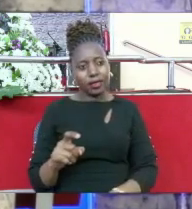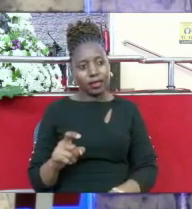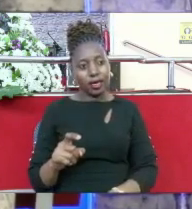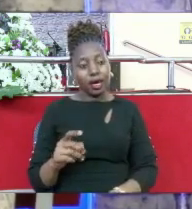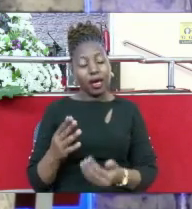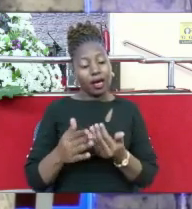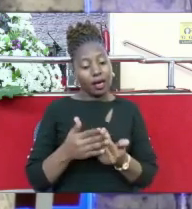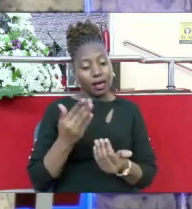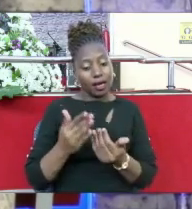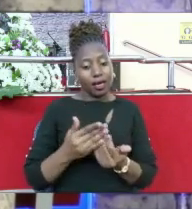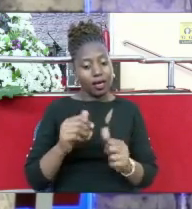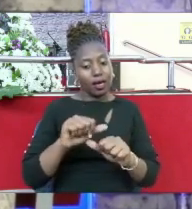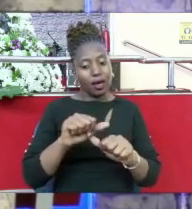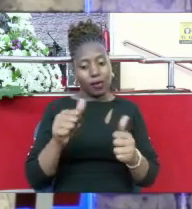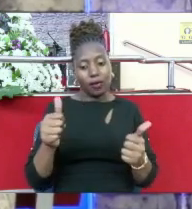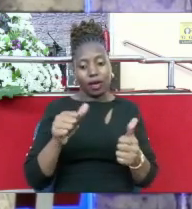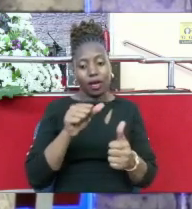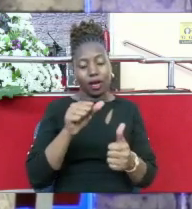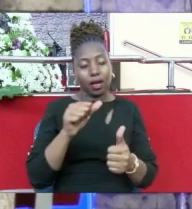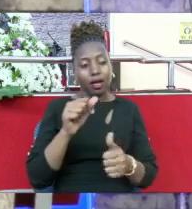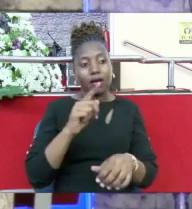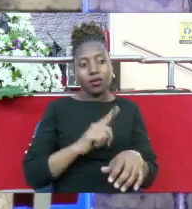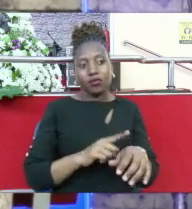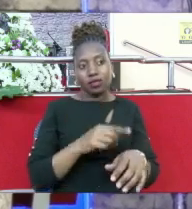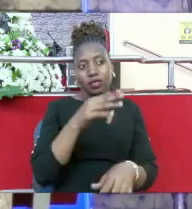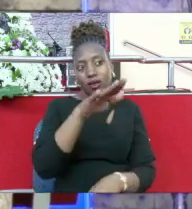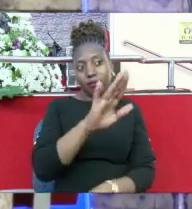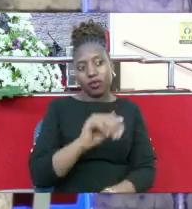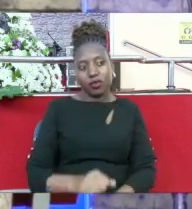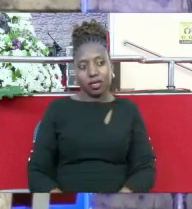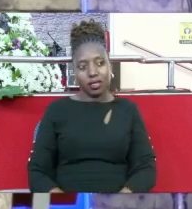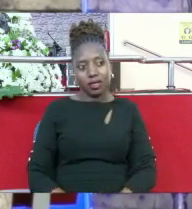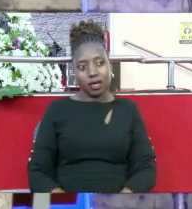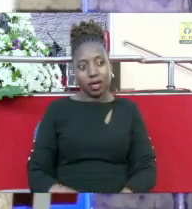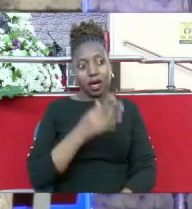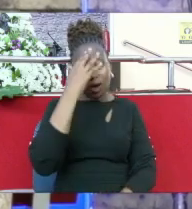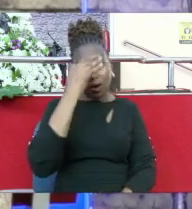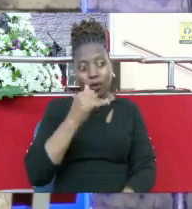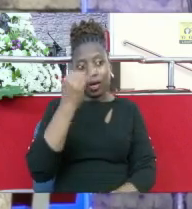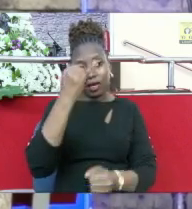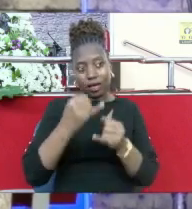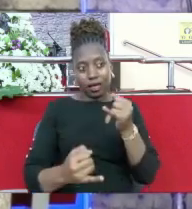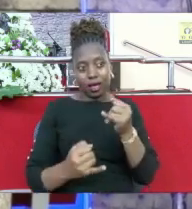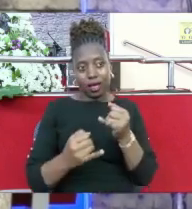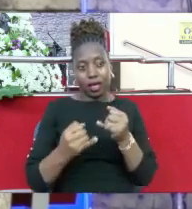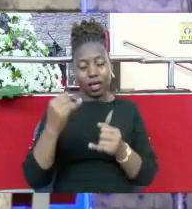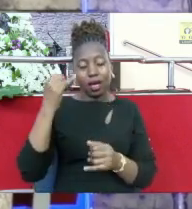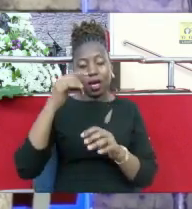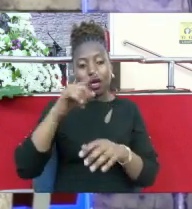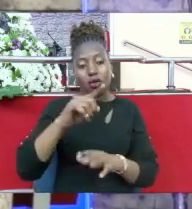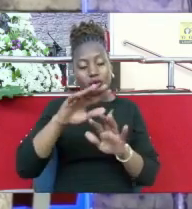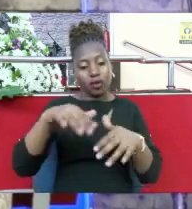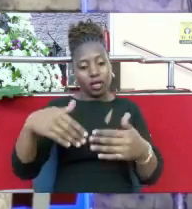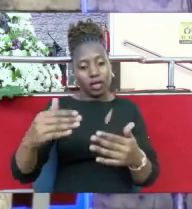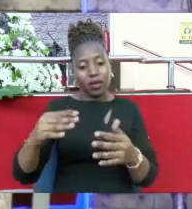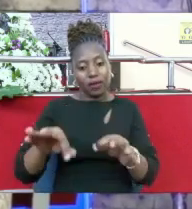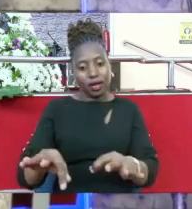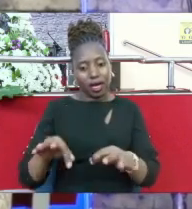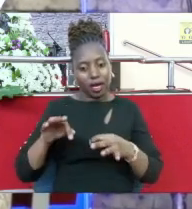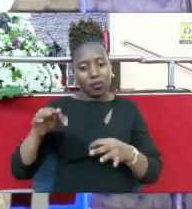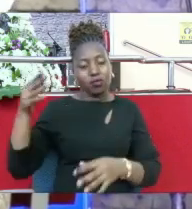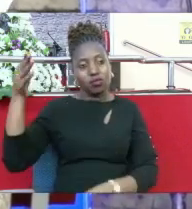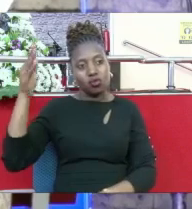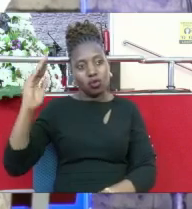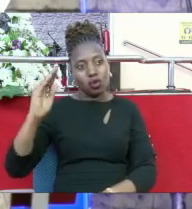ukue unatumia wakati wako mzuri. You'll give an account to God in relation to your time. Kwa sababu utatoa taarifa kuhusu vile